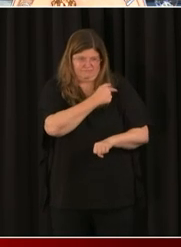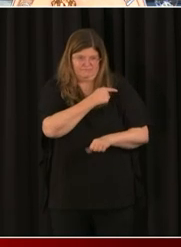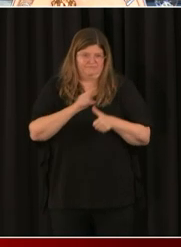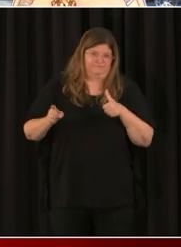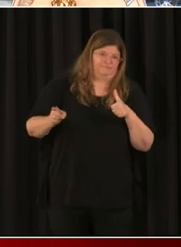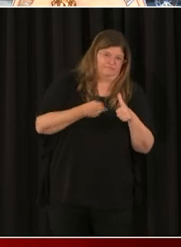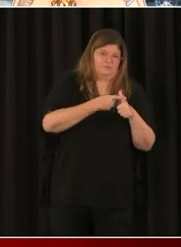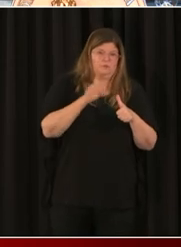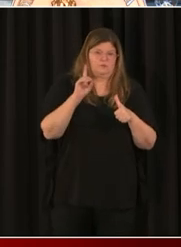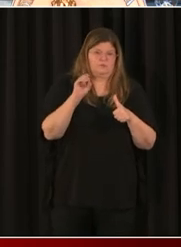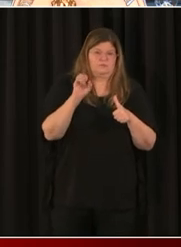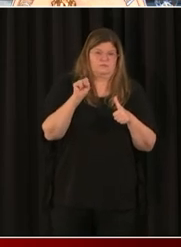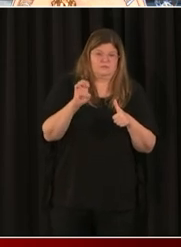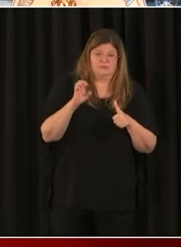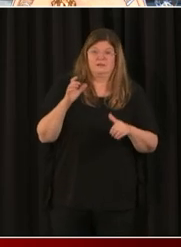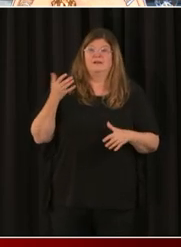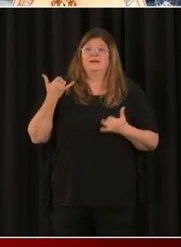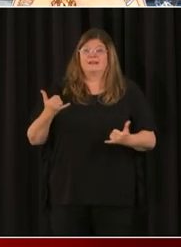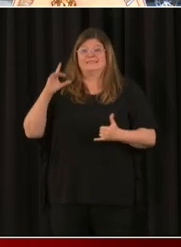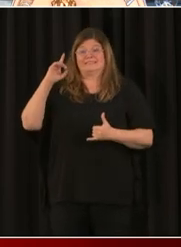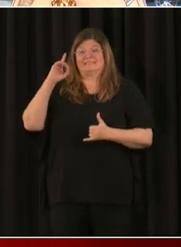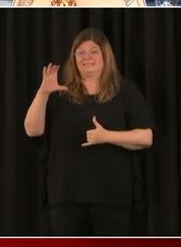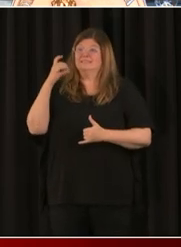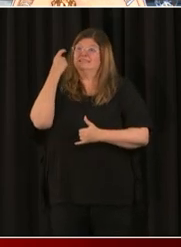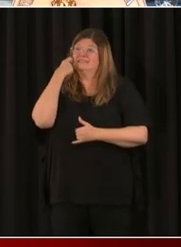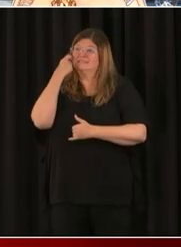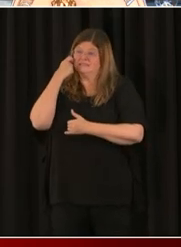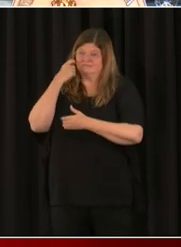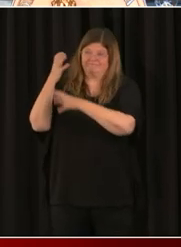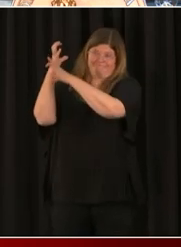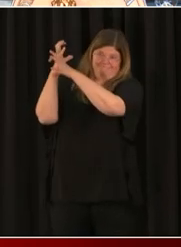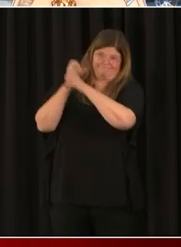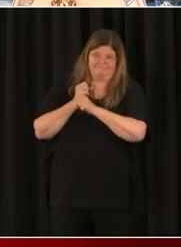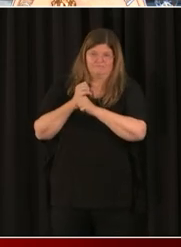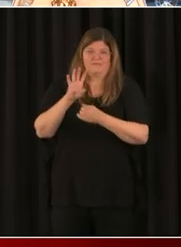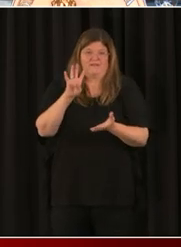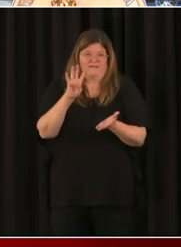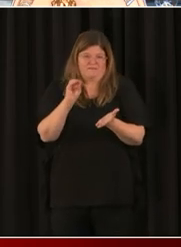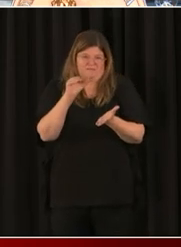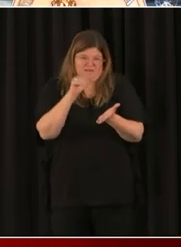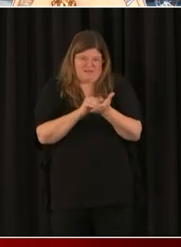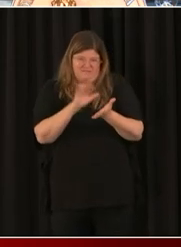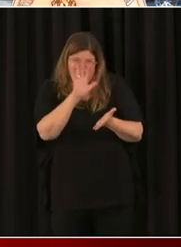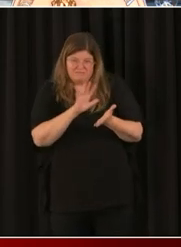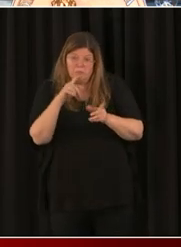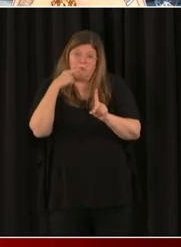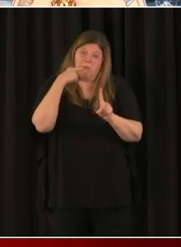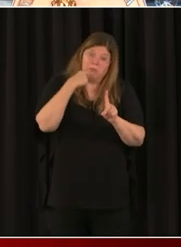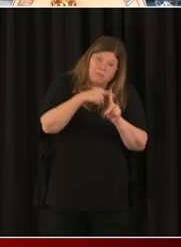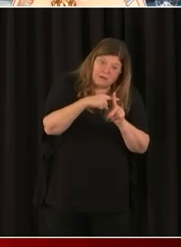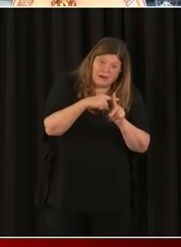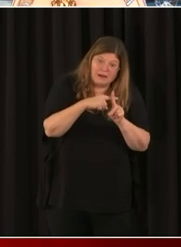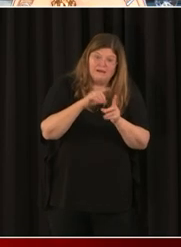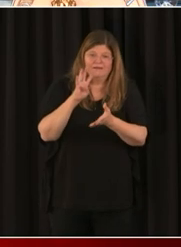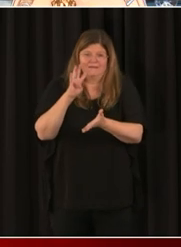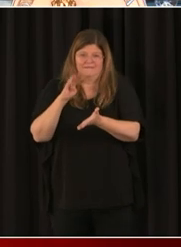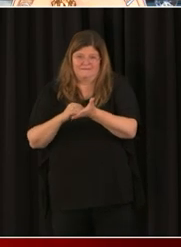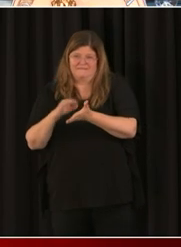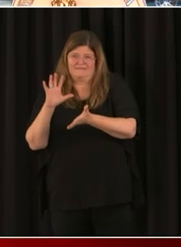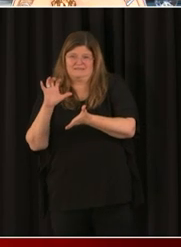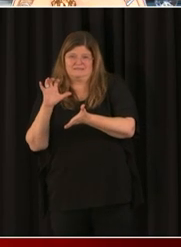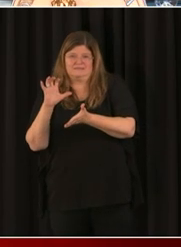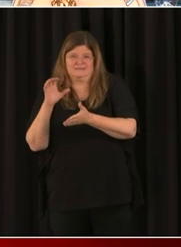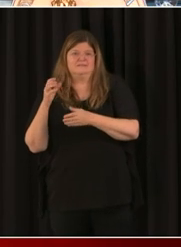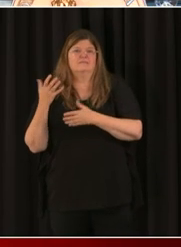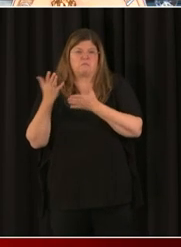over 40,000 doses, and additional doses become available each week. We